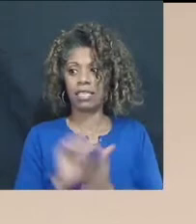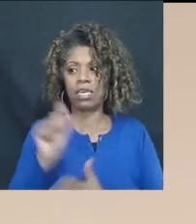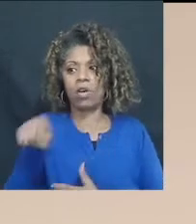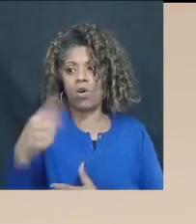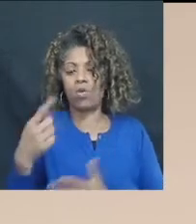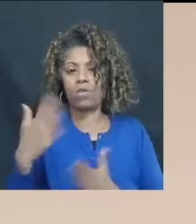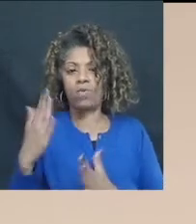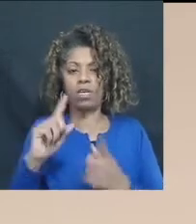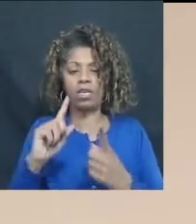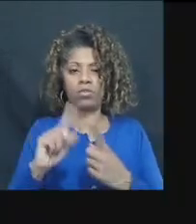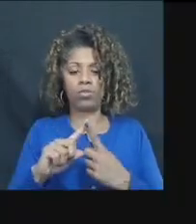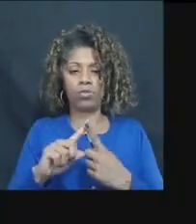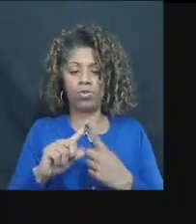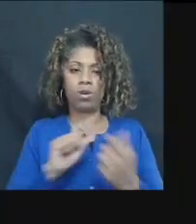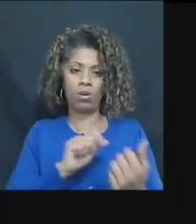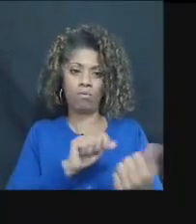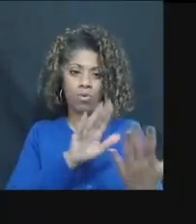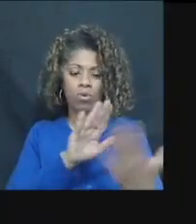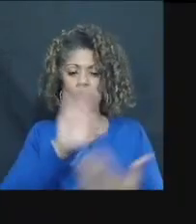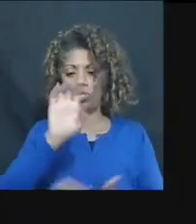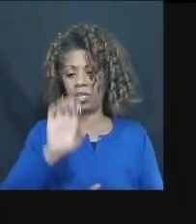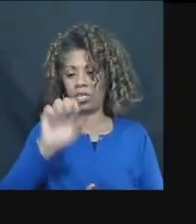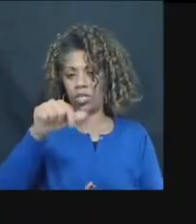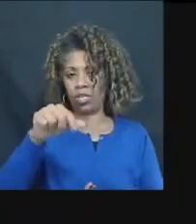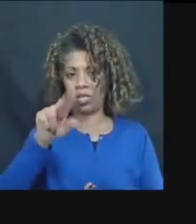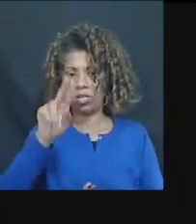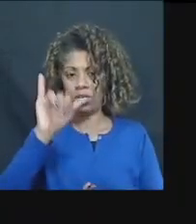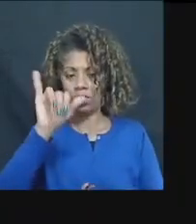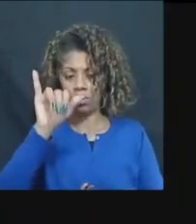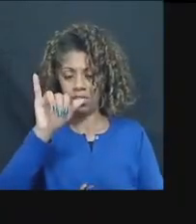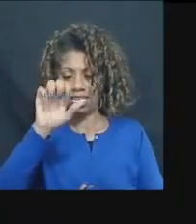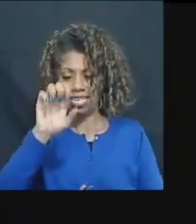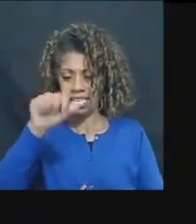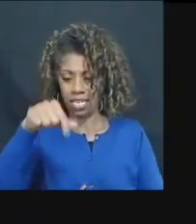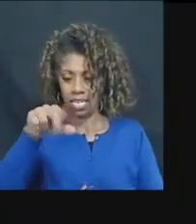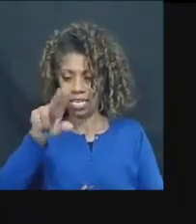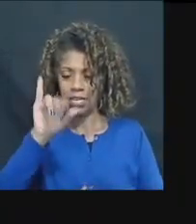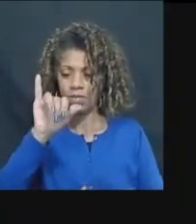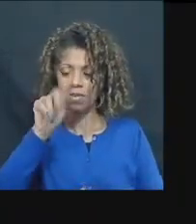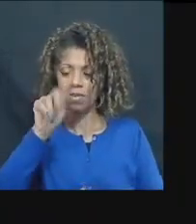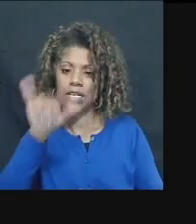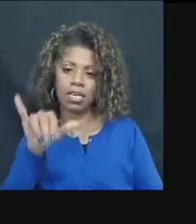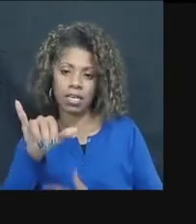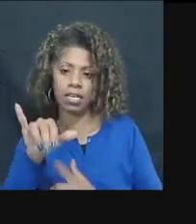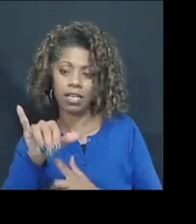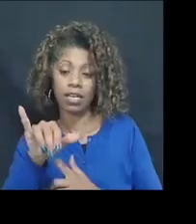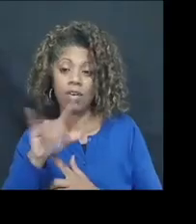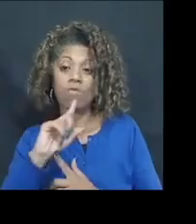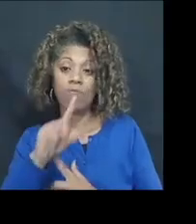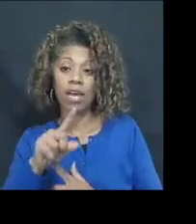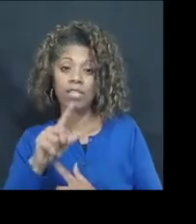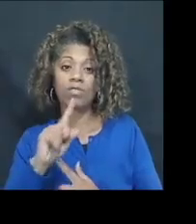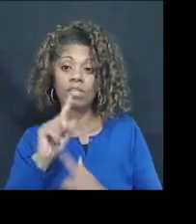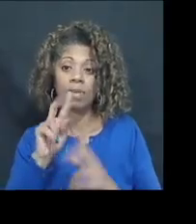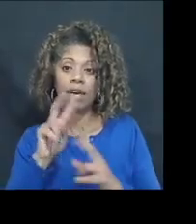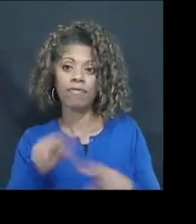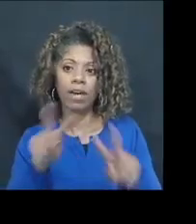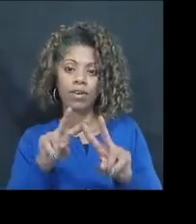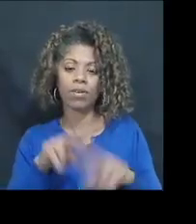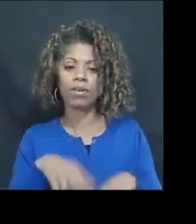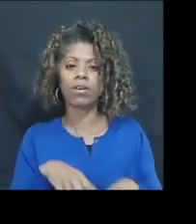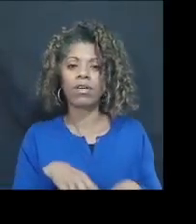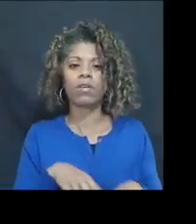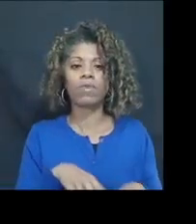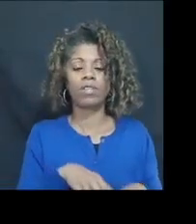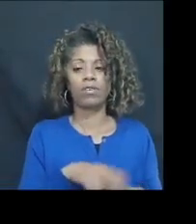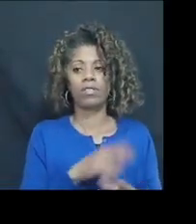is always about value. Like whether you're talking about equity in the financial markets or you're talking about